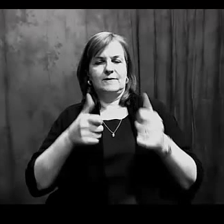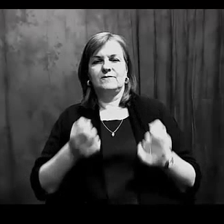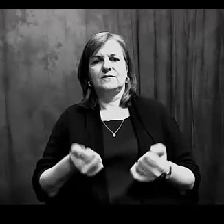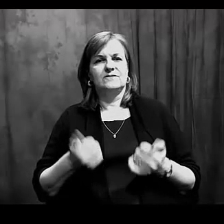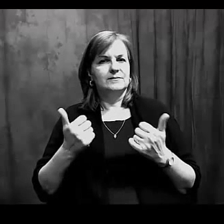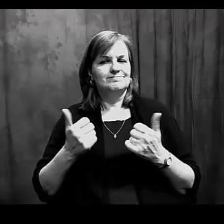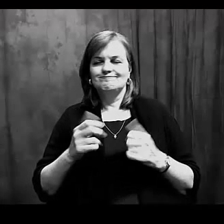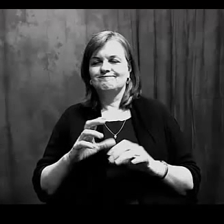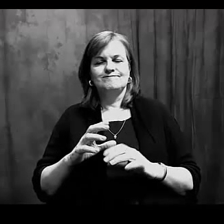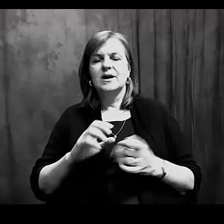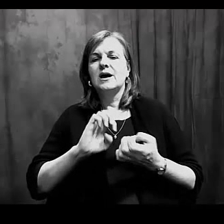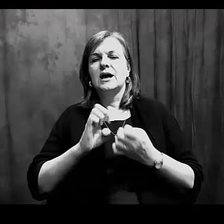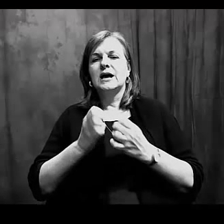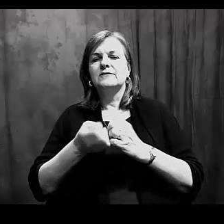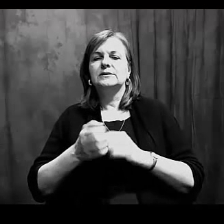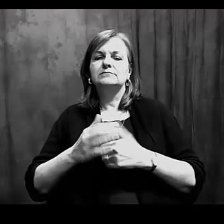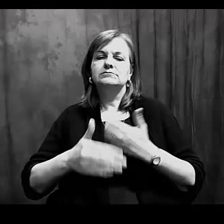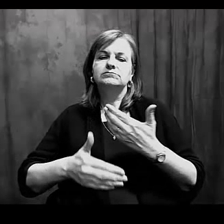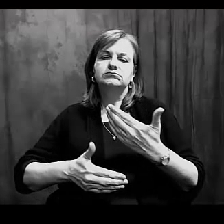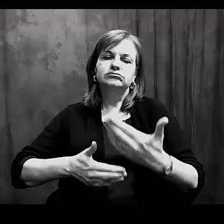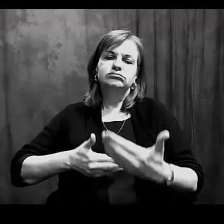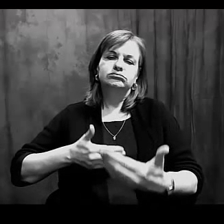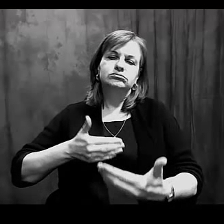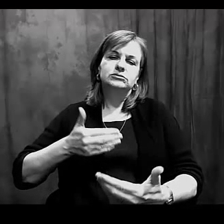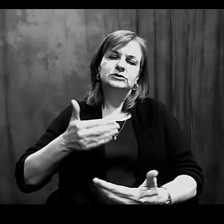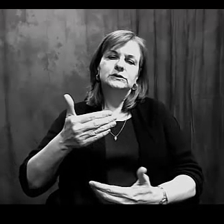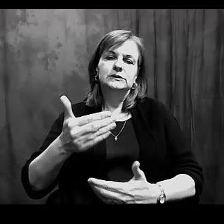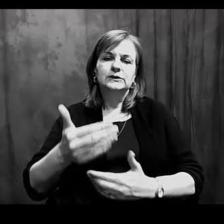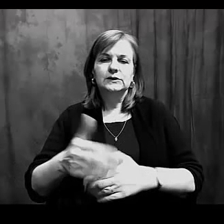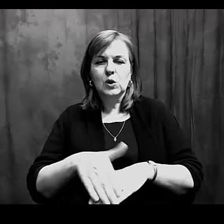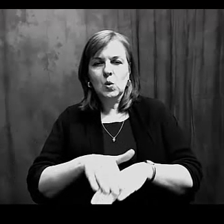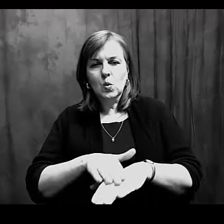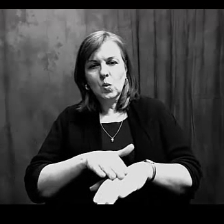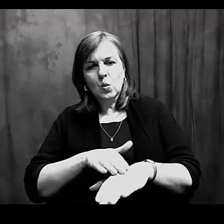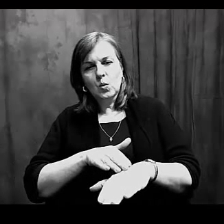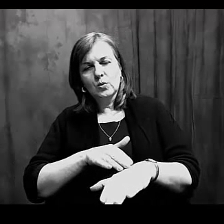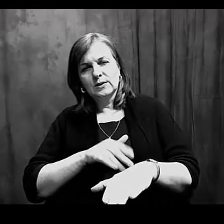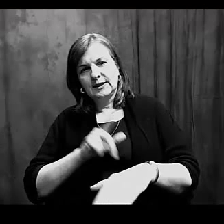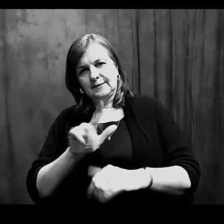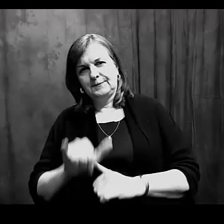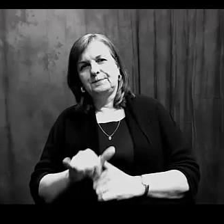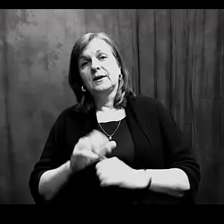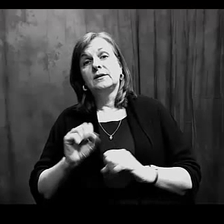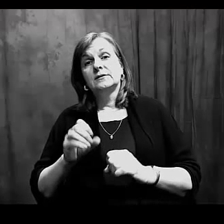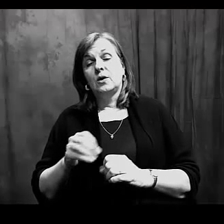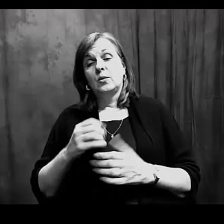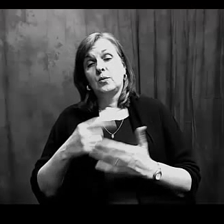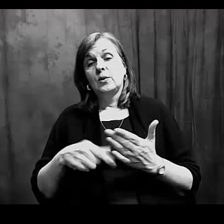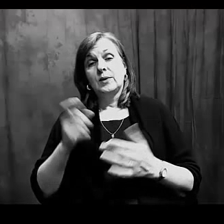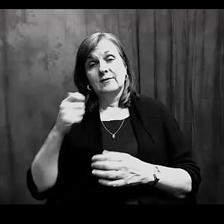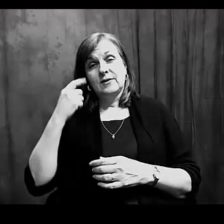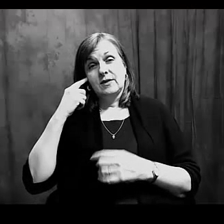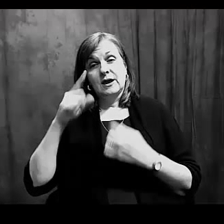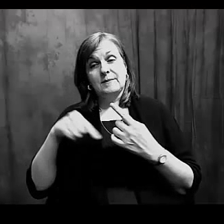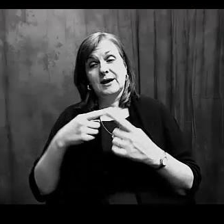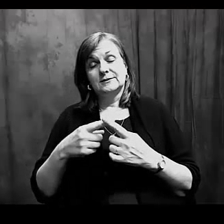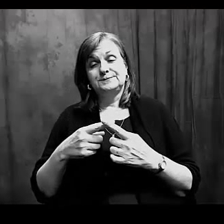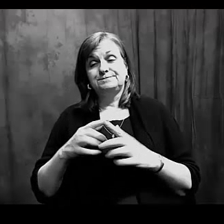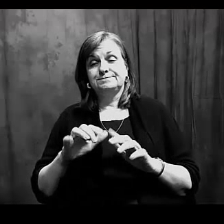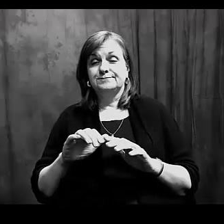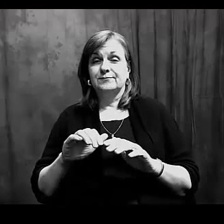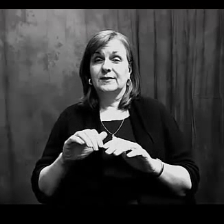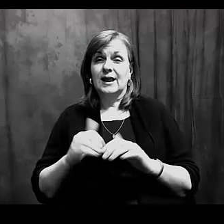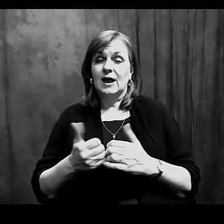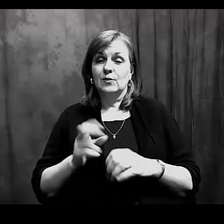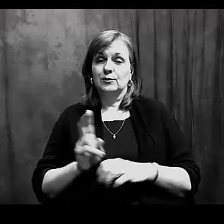goes very quickly. It is a process that goes painfully slowly. So what we have to think